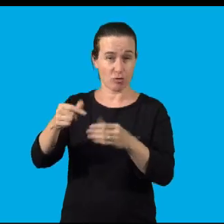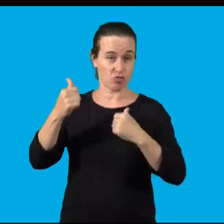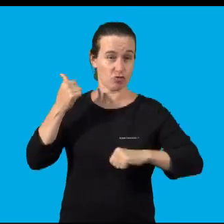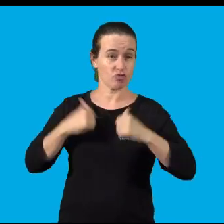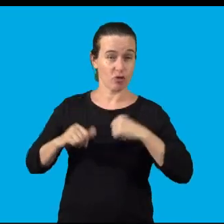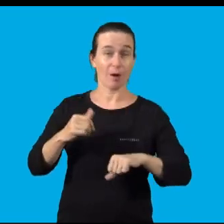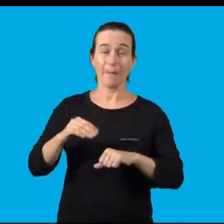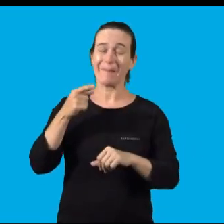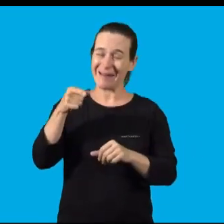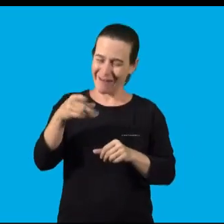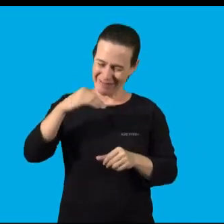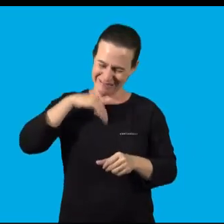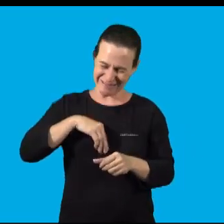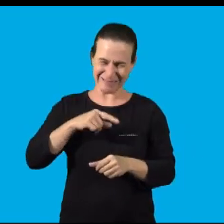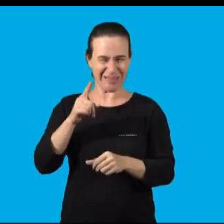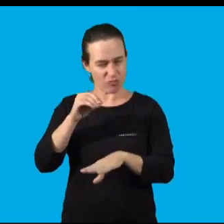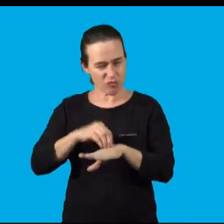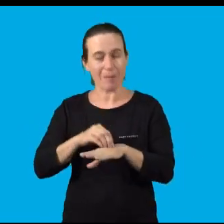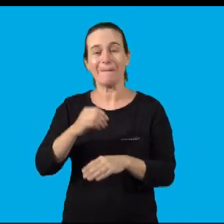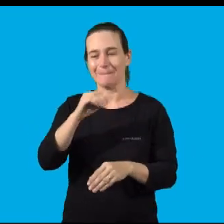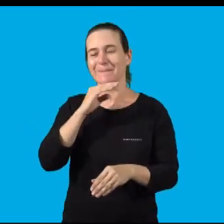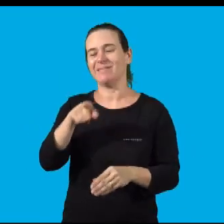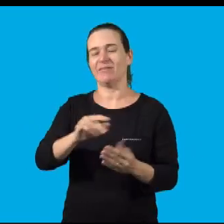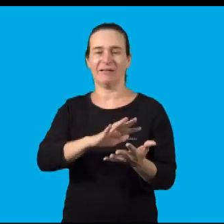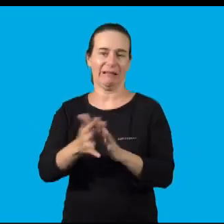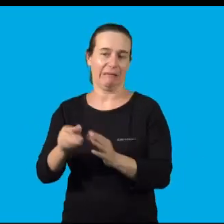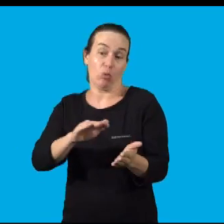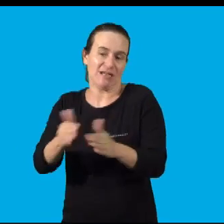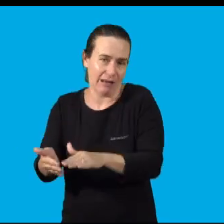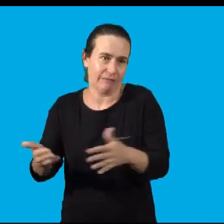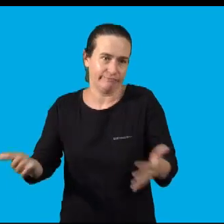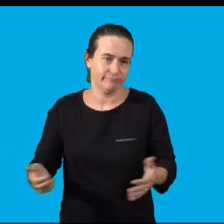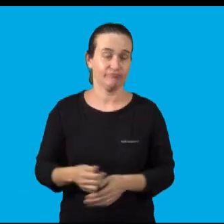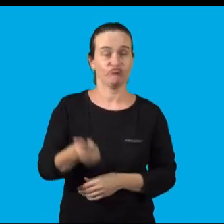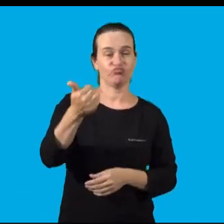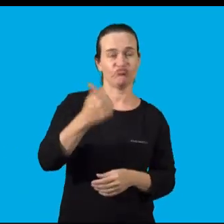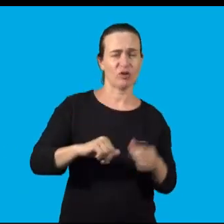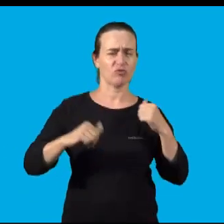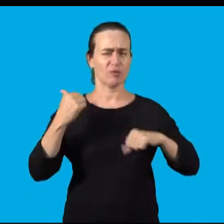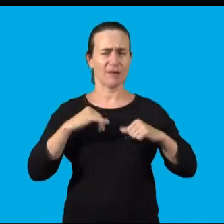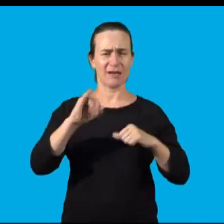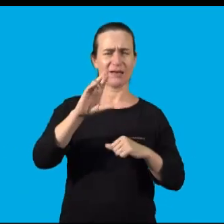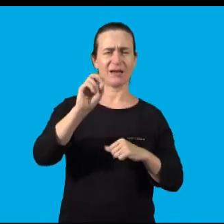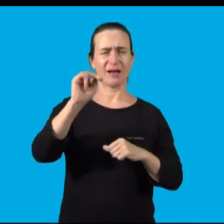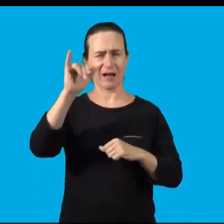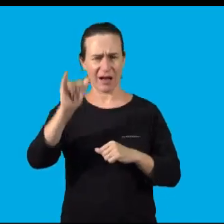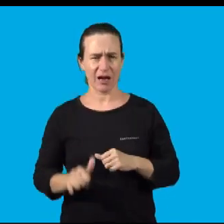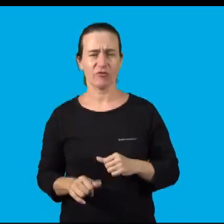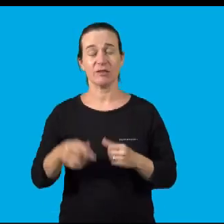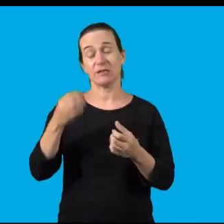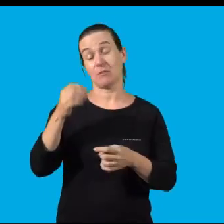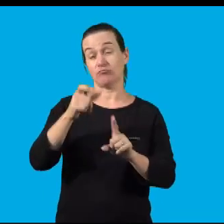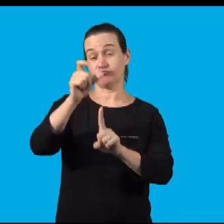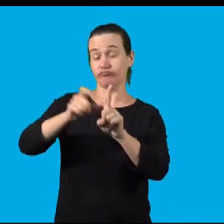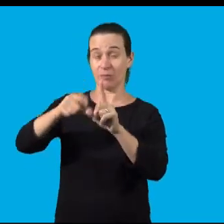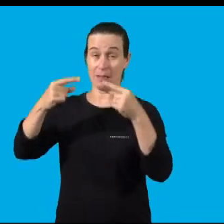hamartia that leads to their own downfall. Dramatic irony, the irony inherent, implicit in